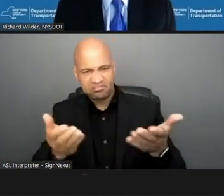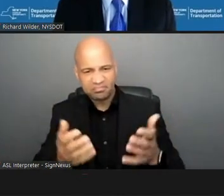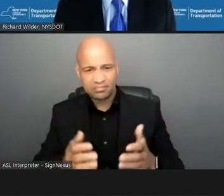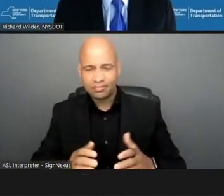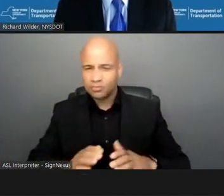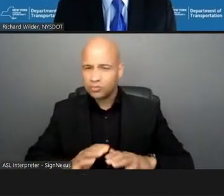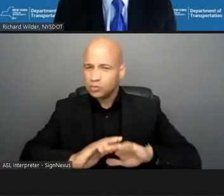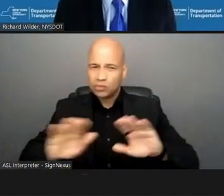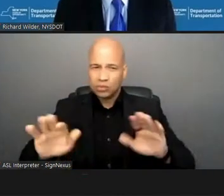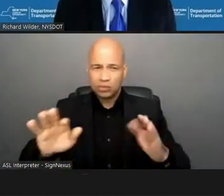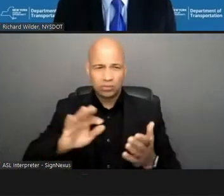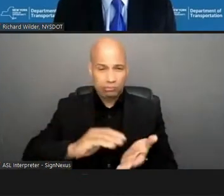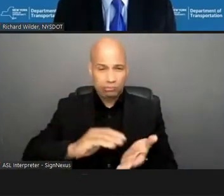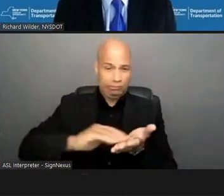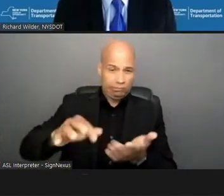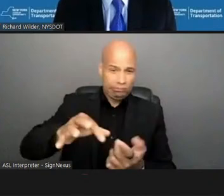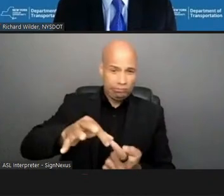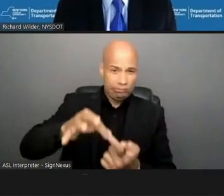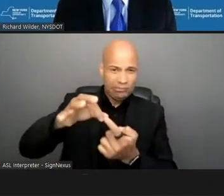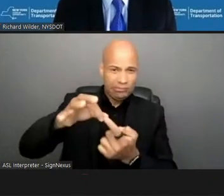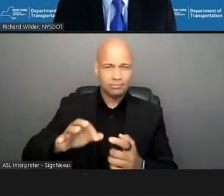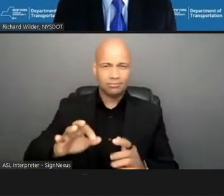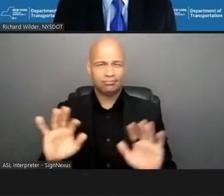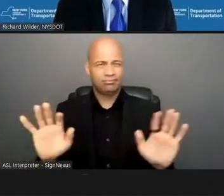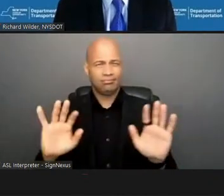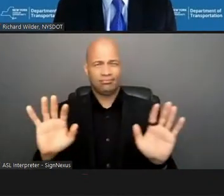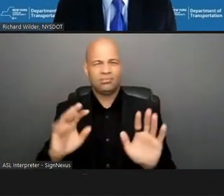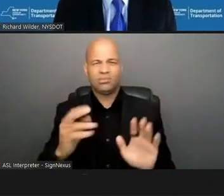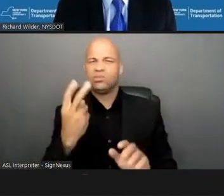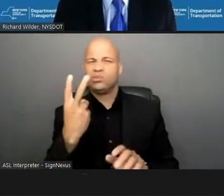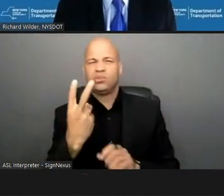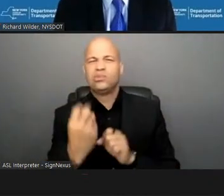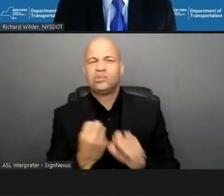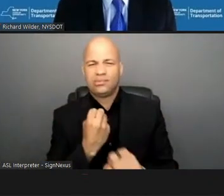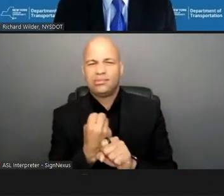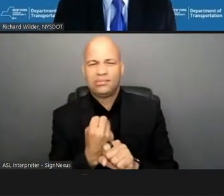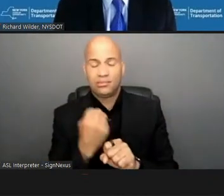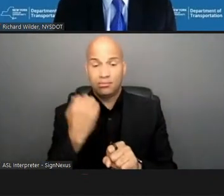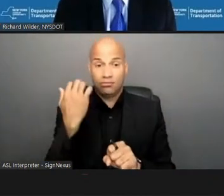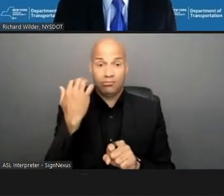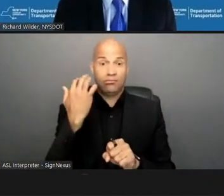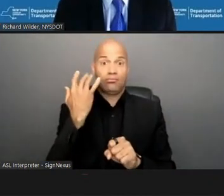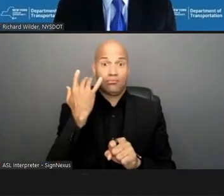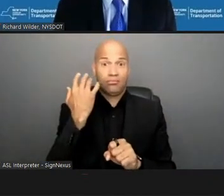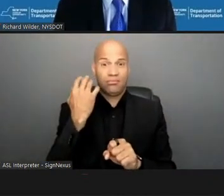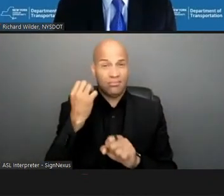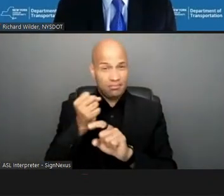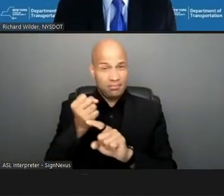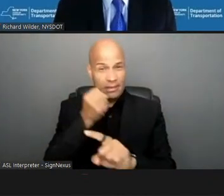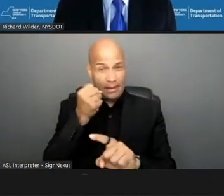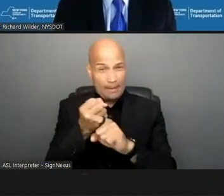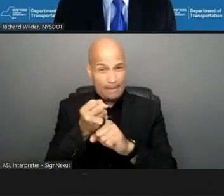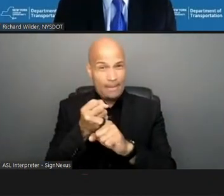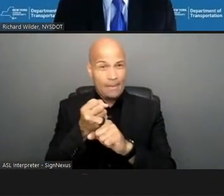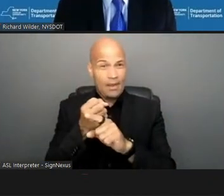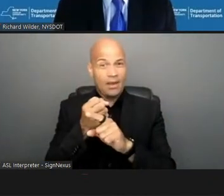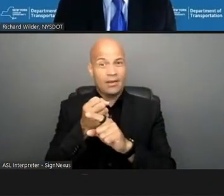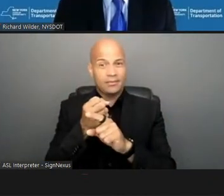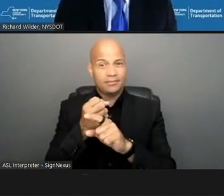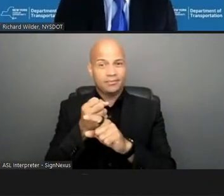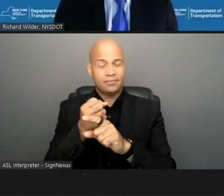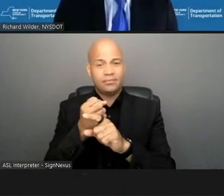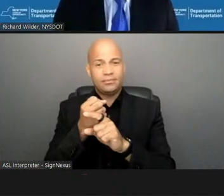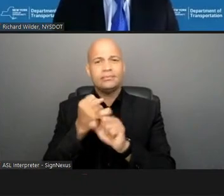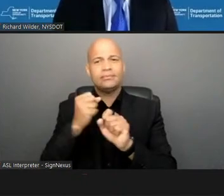exemptions for perhaps two years so that the overall impact on congestion chem e